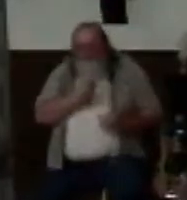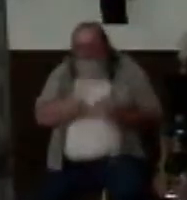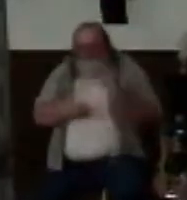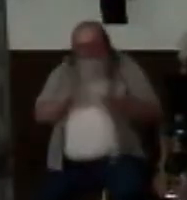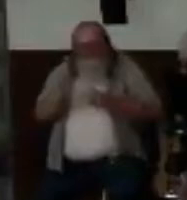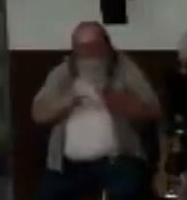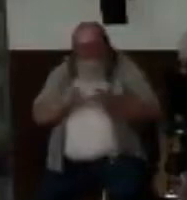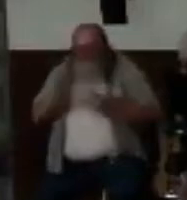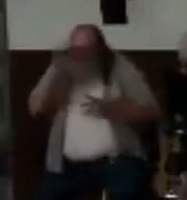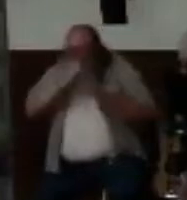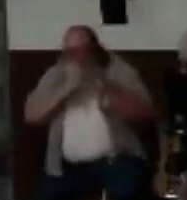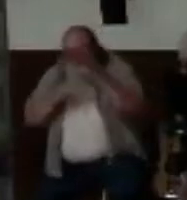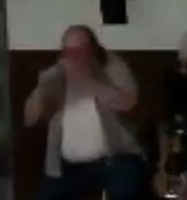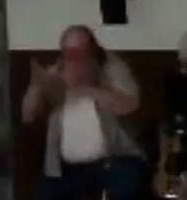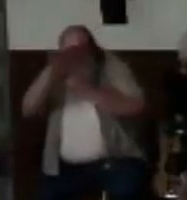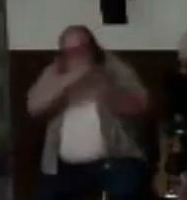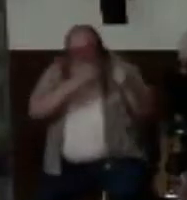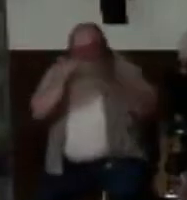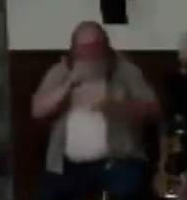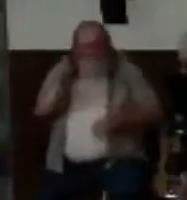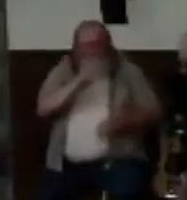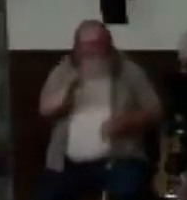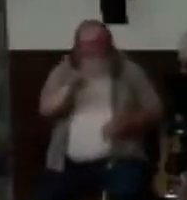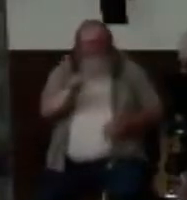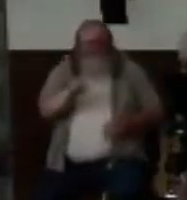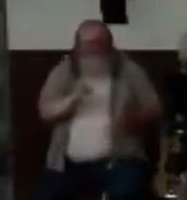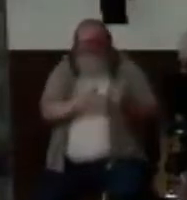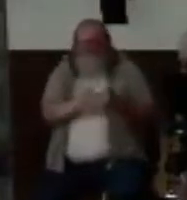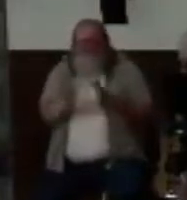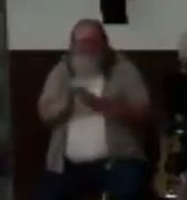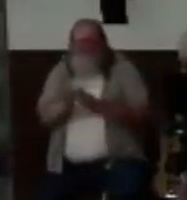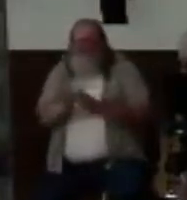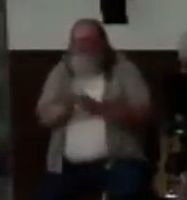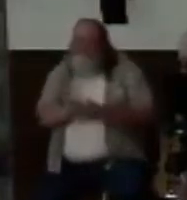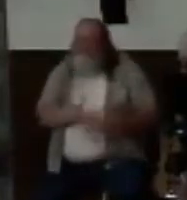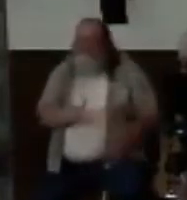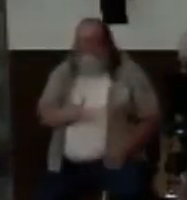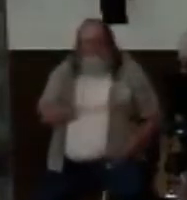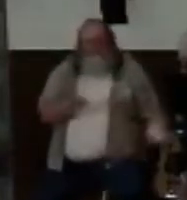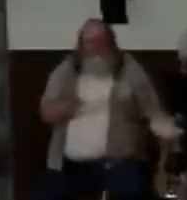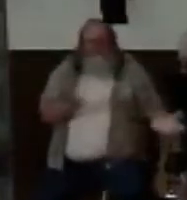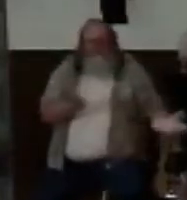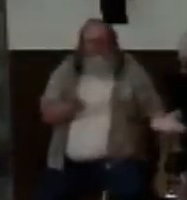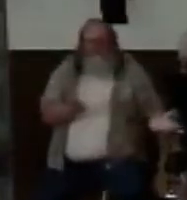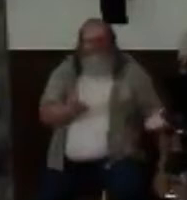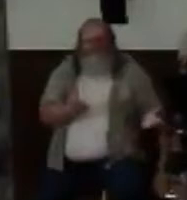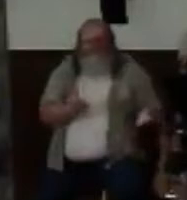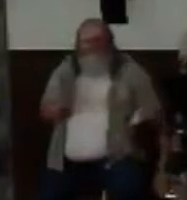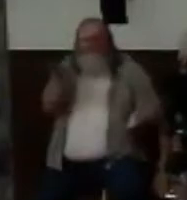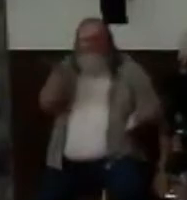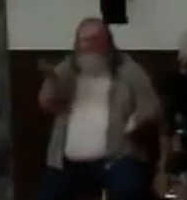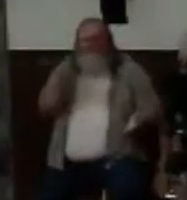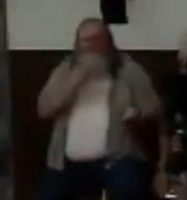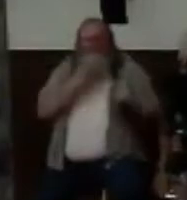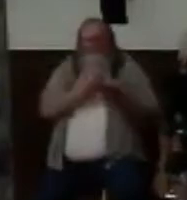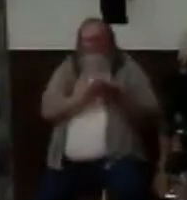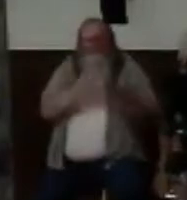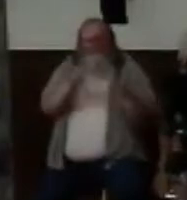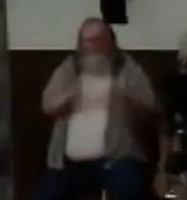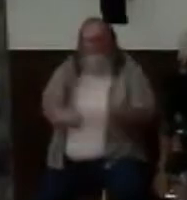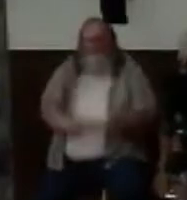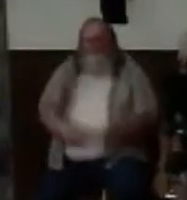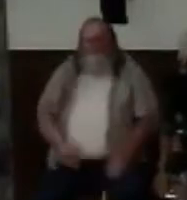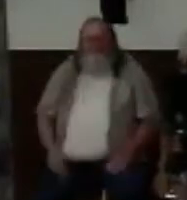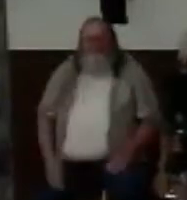anyone had seen him. There was a lot of grumbling about him among the crowds. Some argued, he's a good man, but others said, he's nothing